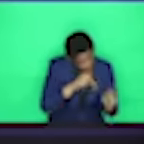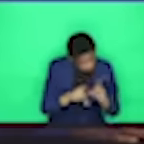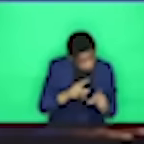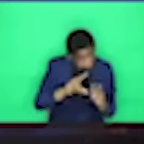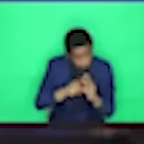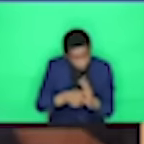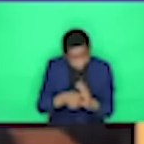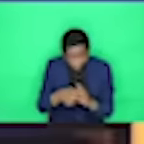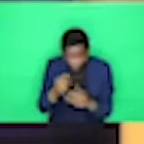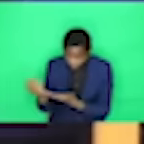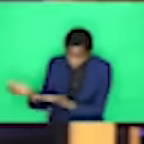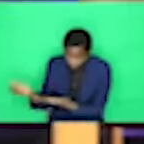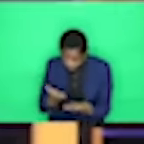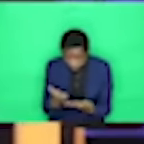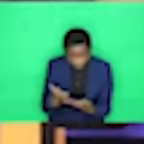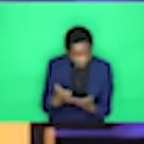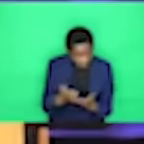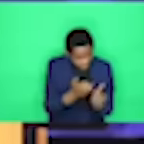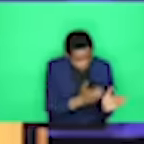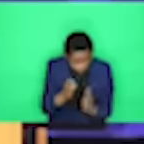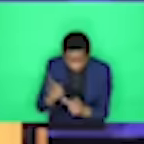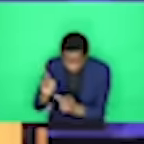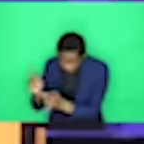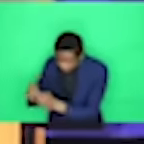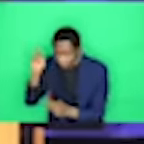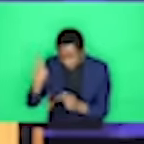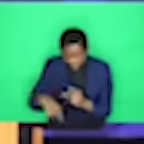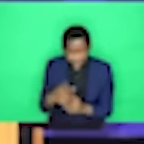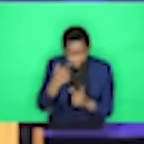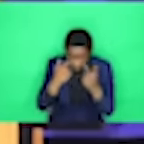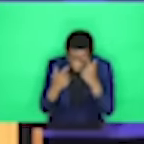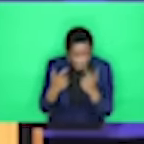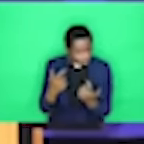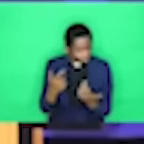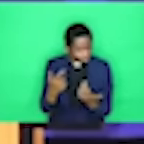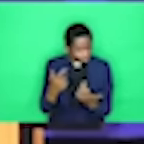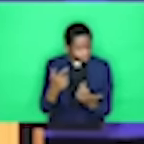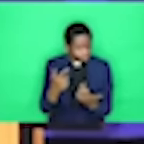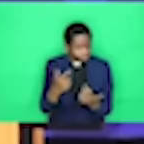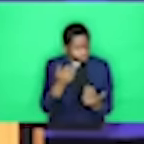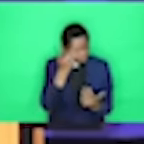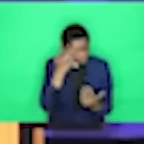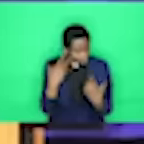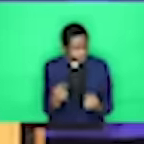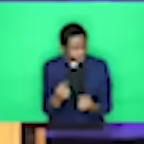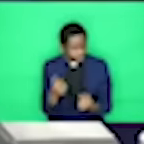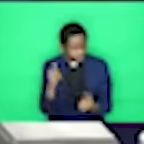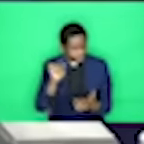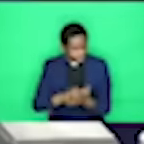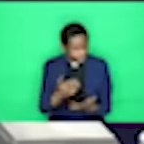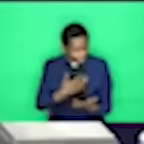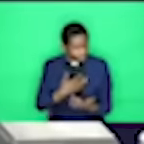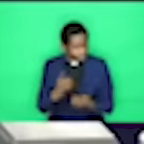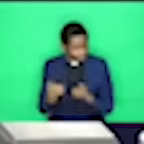to normal ye no man ka sa da na we da what is this is what my driver said. What he said was that be